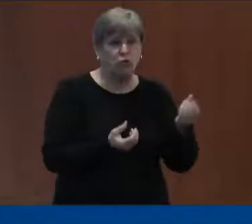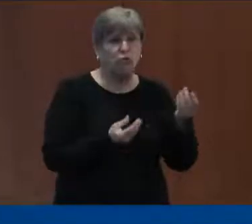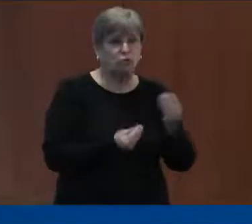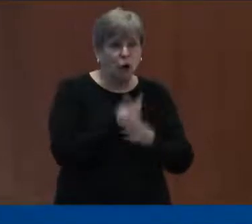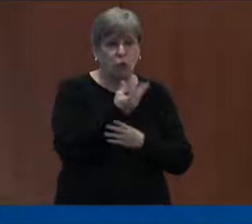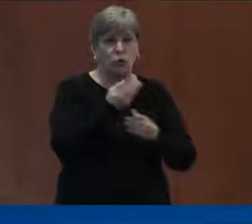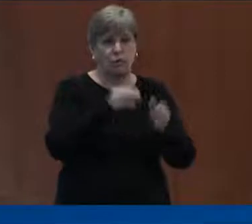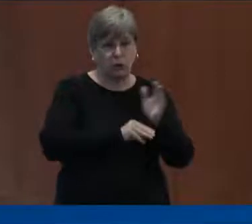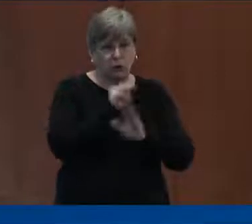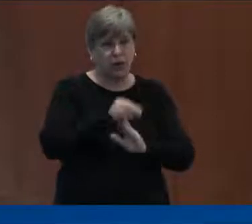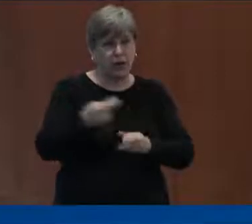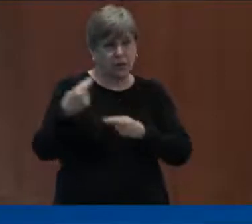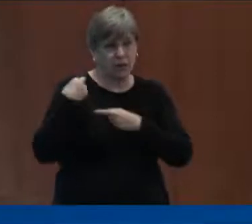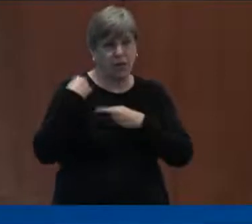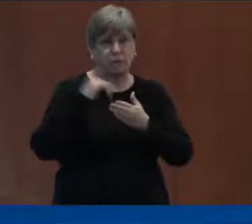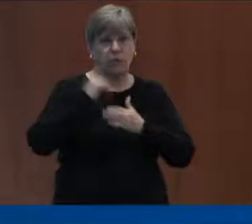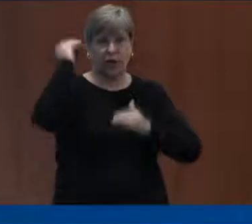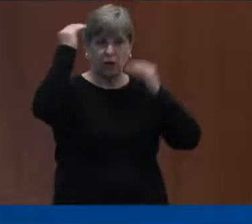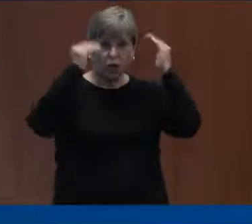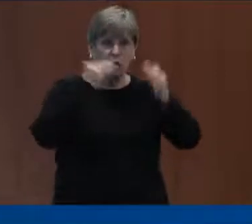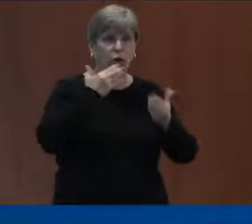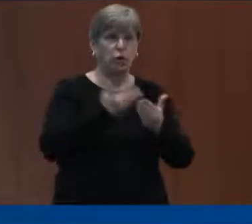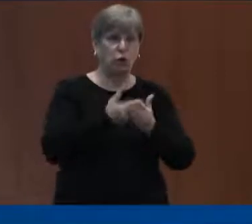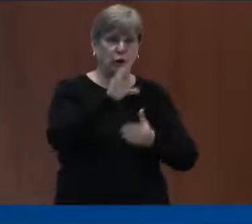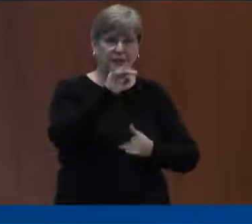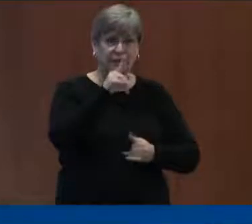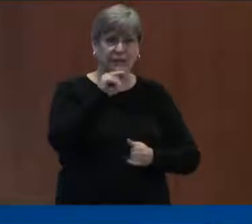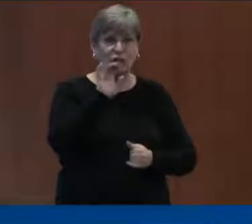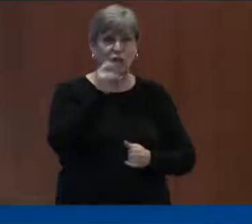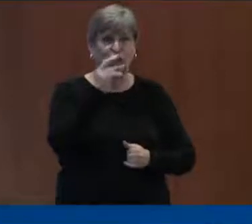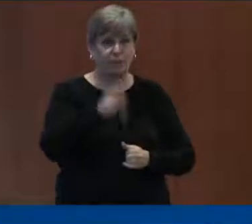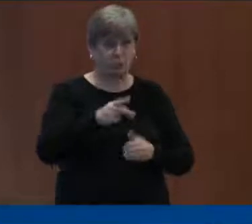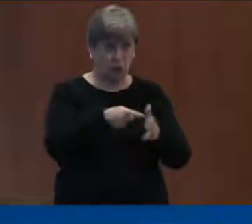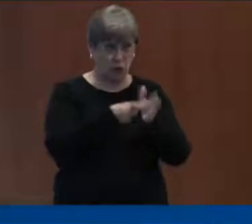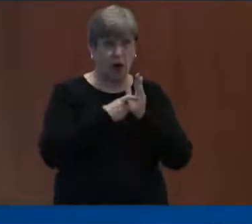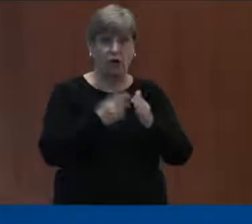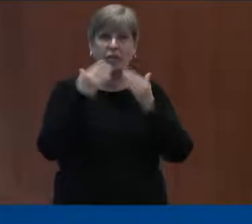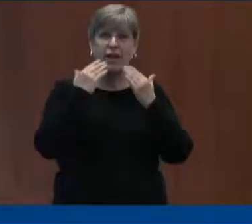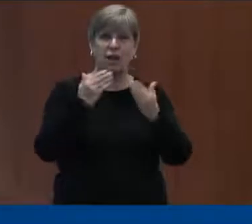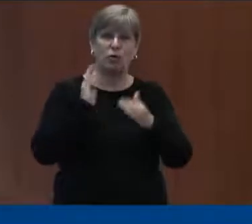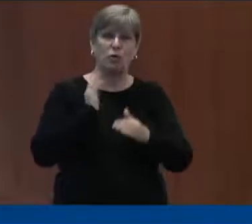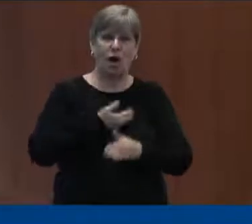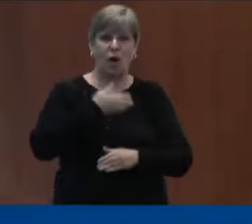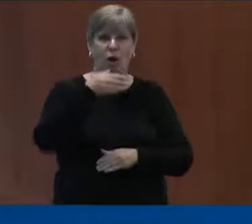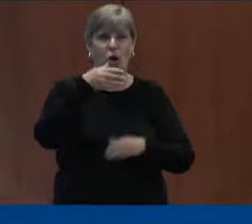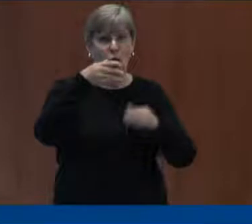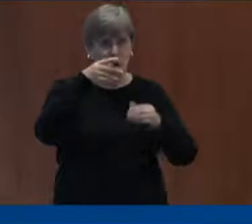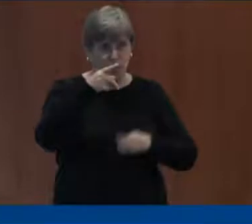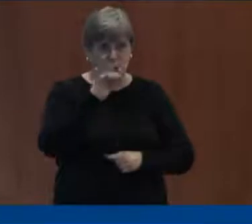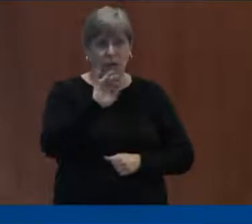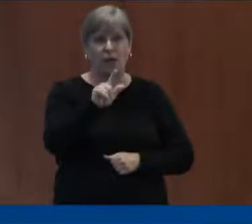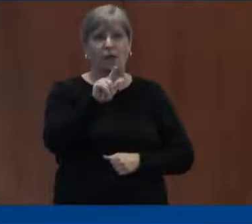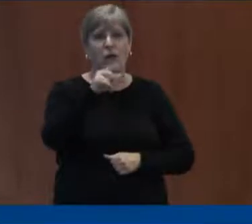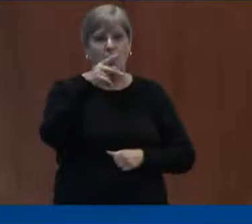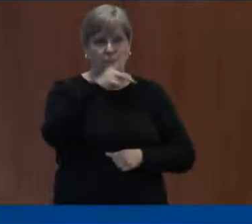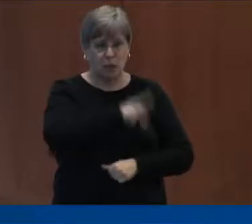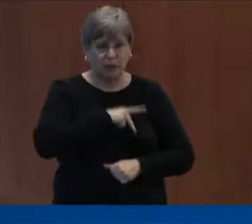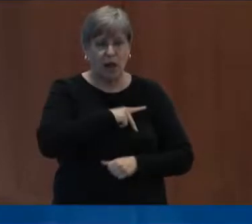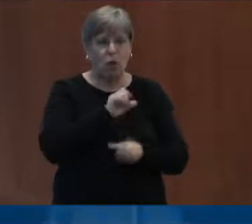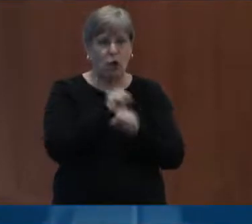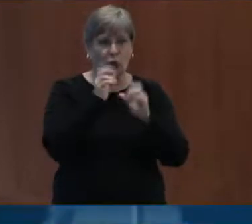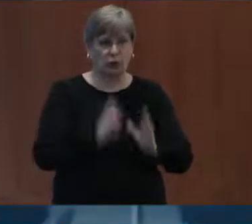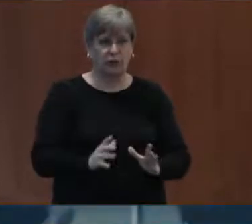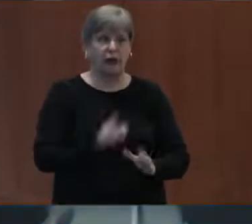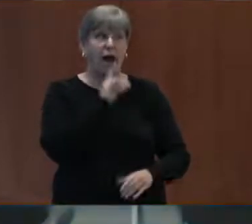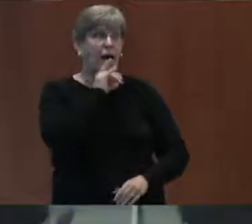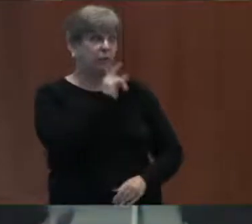and responsibility that adulthood and good citizenship require. Thank you to our pupil personnel workers. Absolutely. Congratulations to